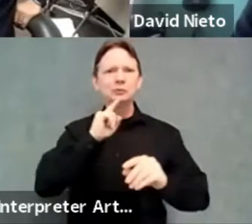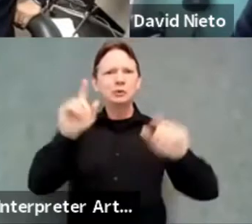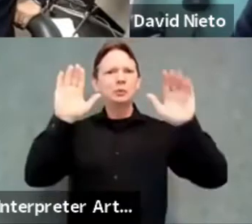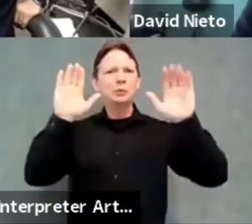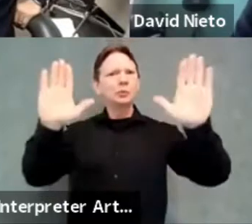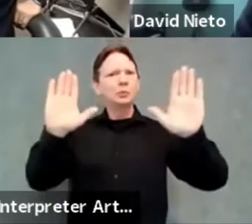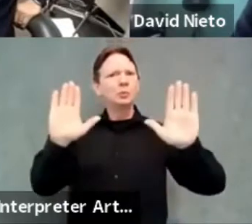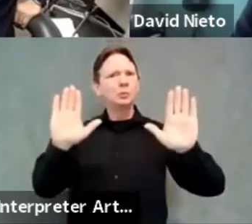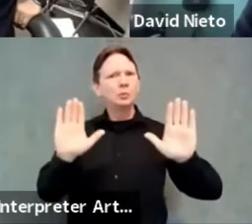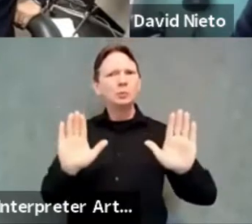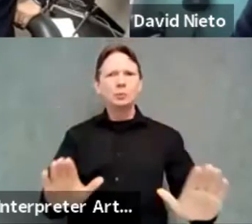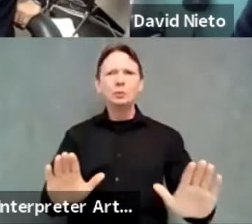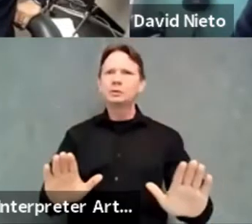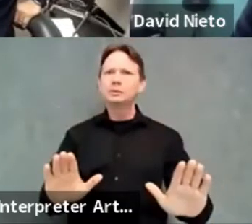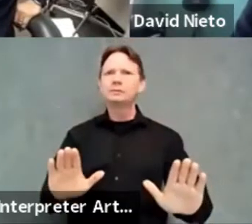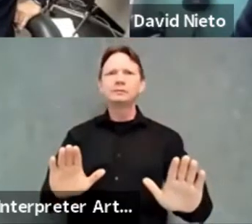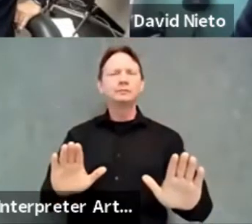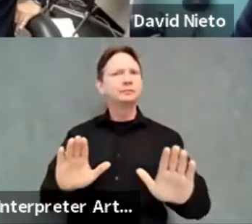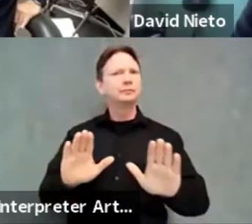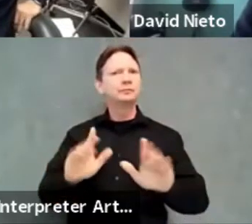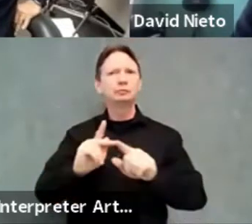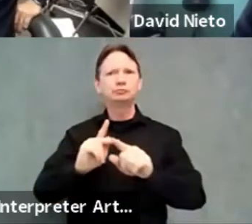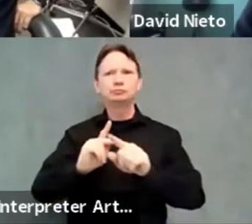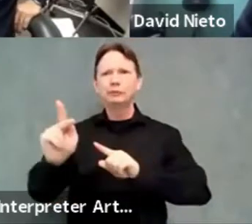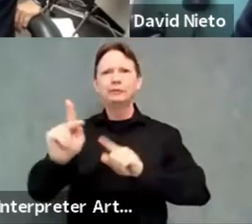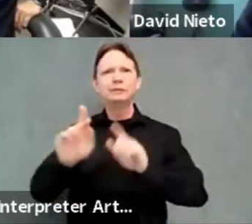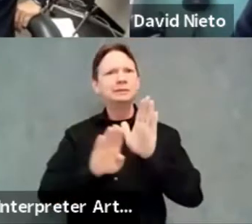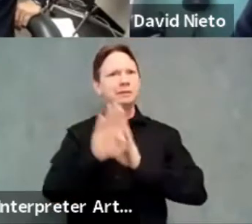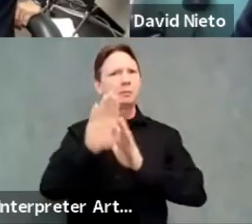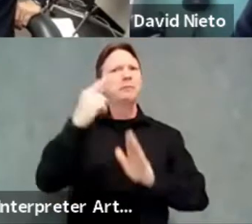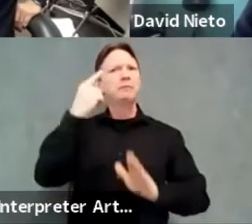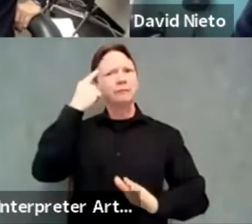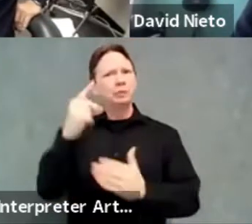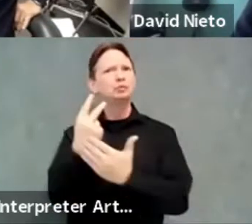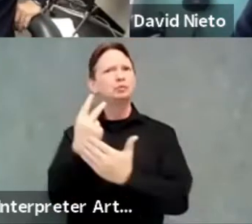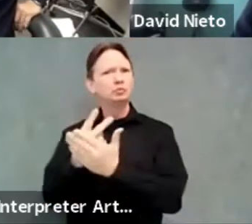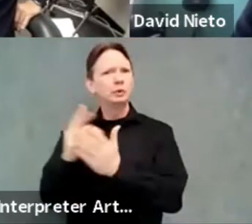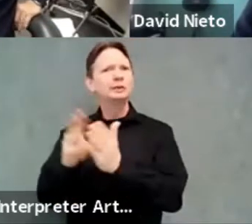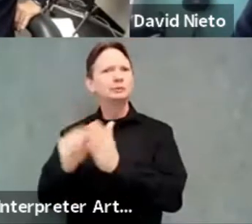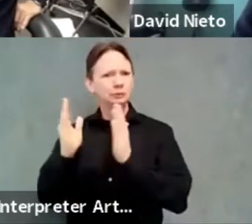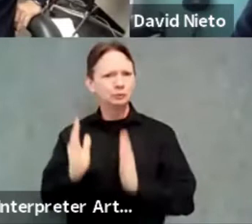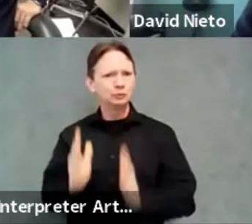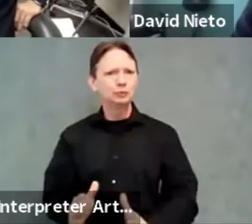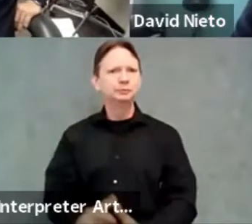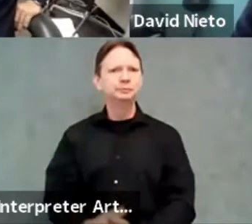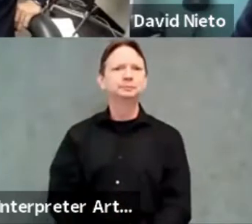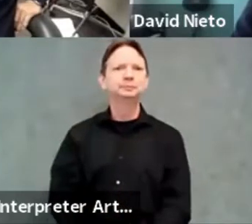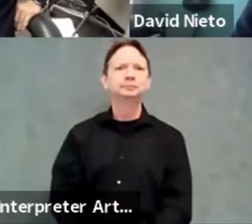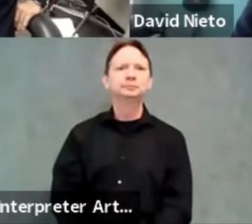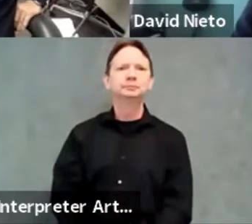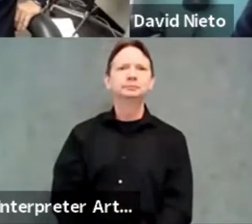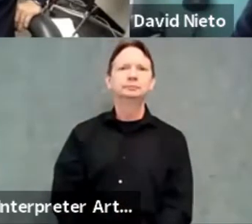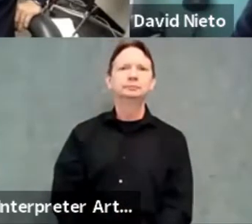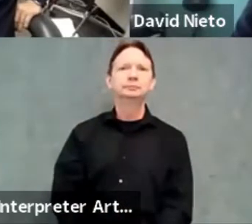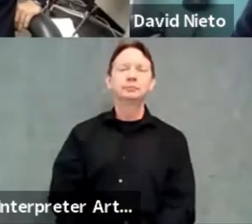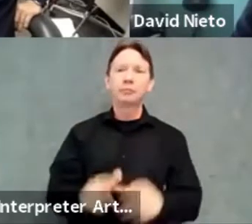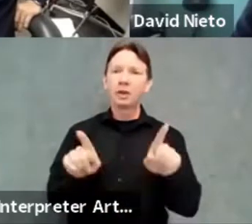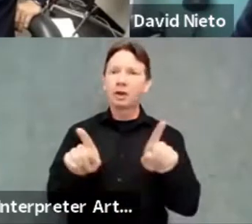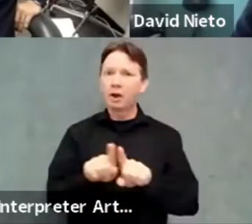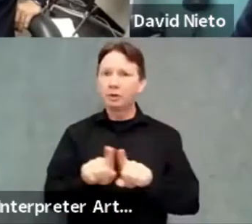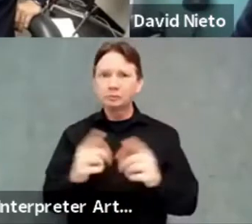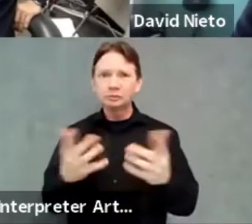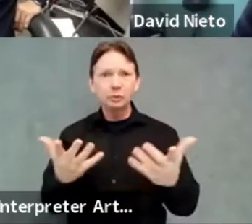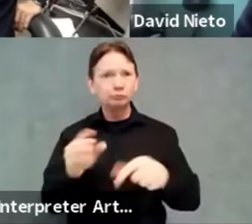personal development for graduate students. And also invite journals, editorial boards to join, informal partnerships. These things are really, really